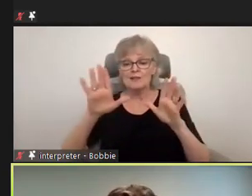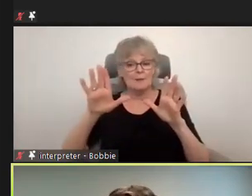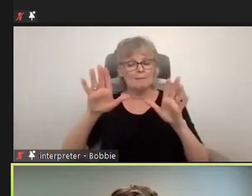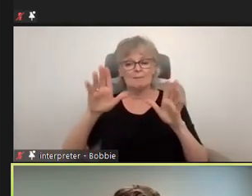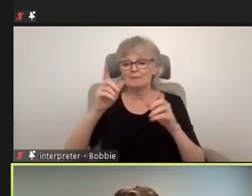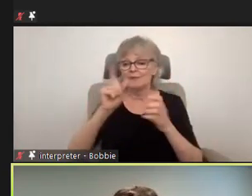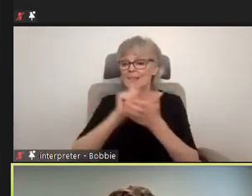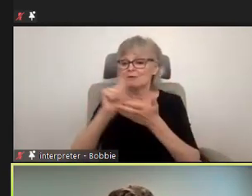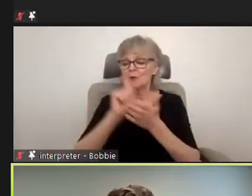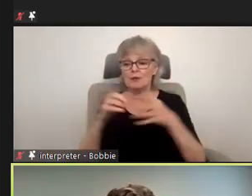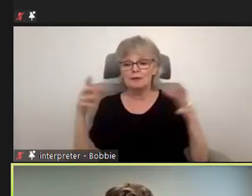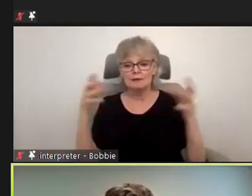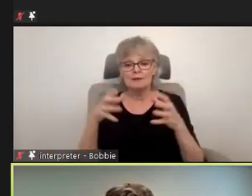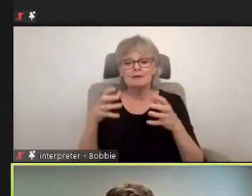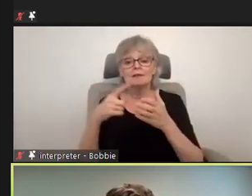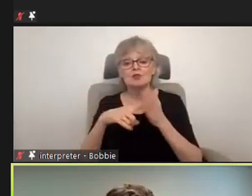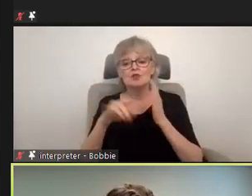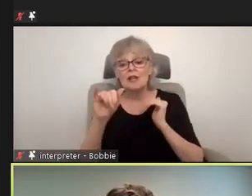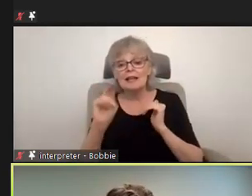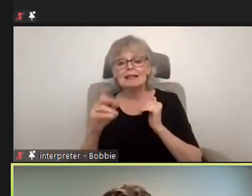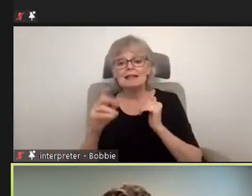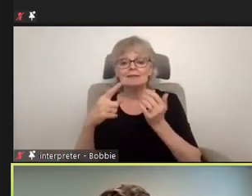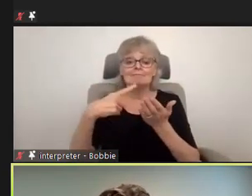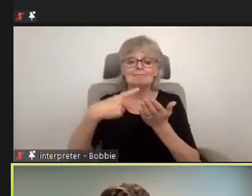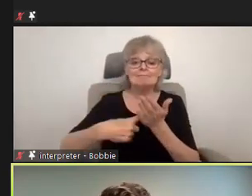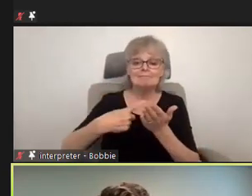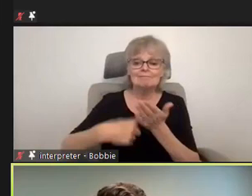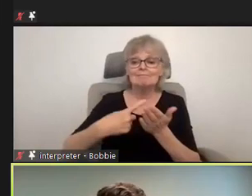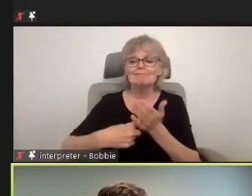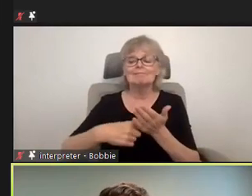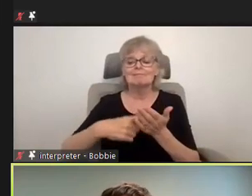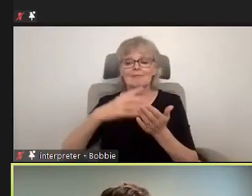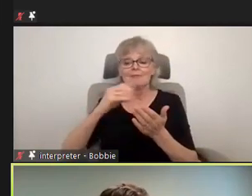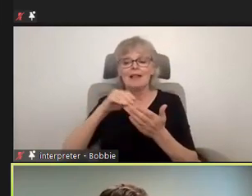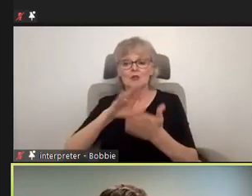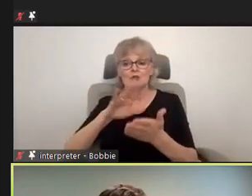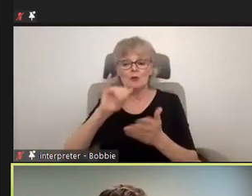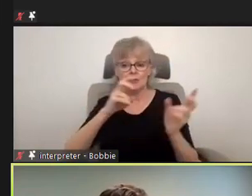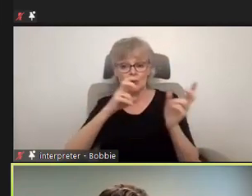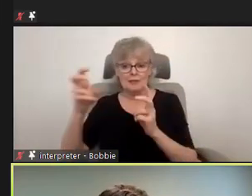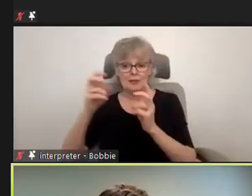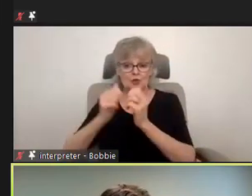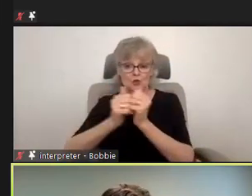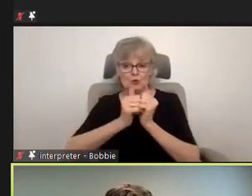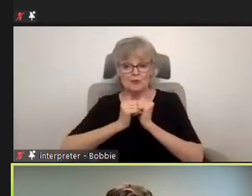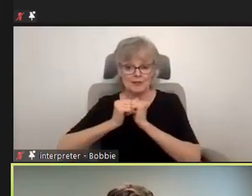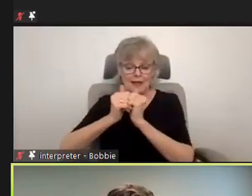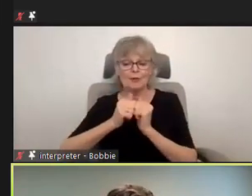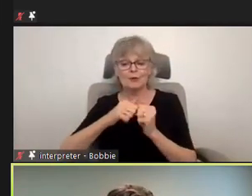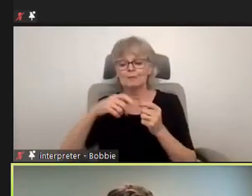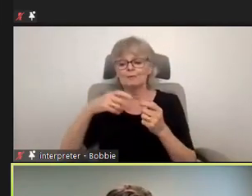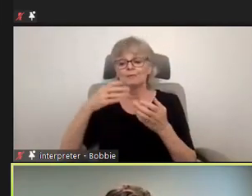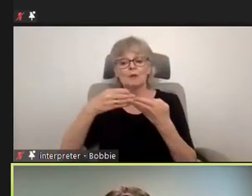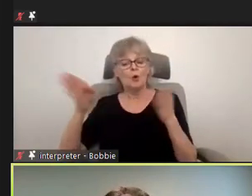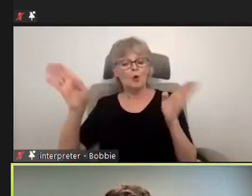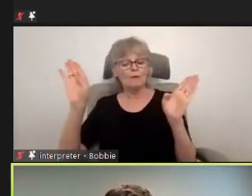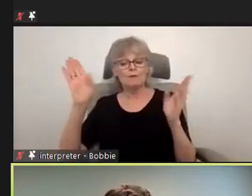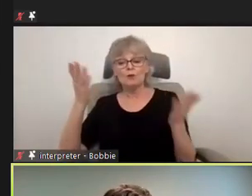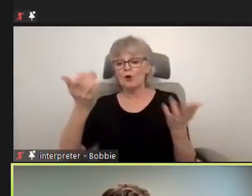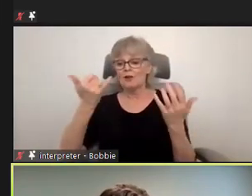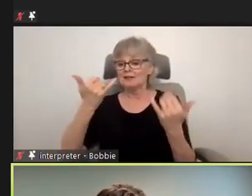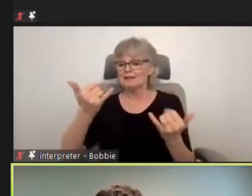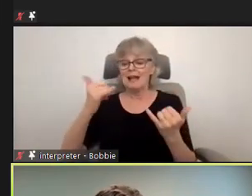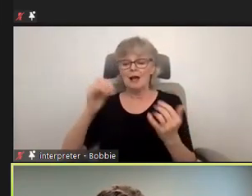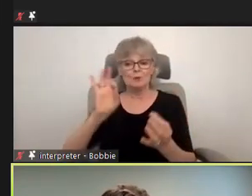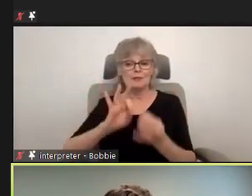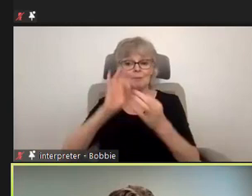to check in, touch base, and know that we're going to be able to address those issues together. So overall, you know, now is the